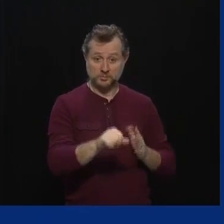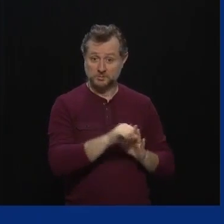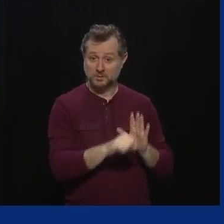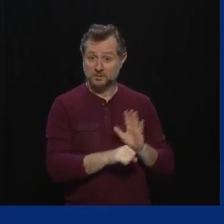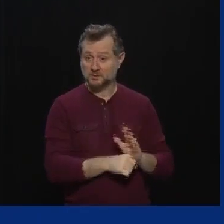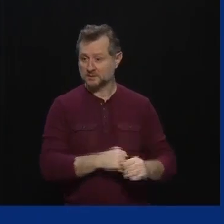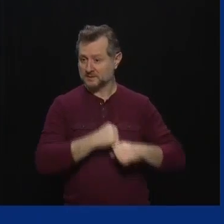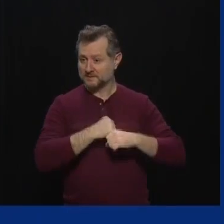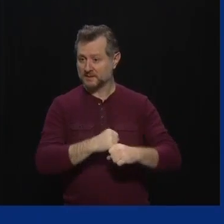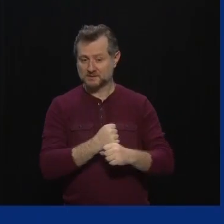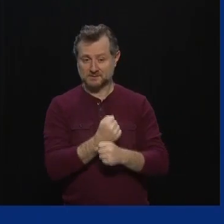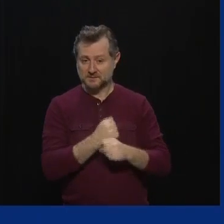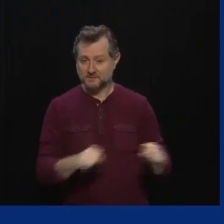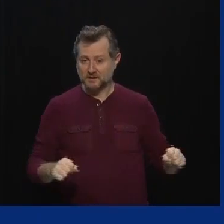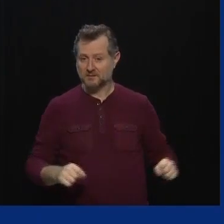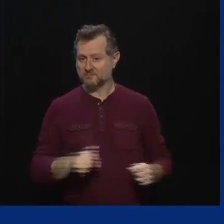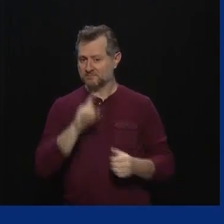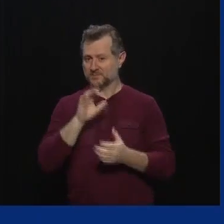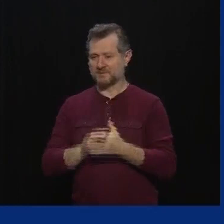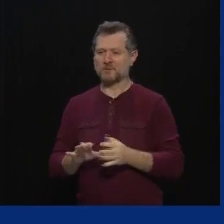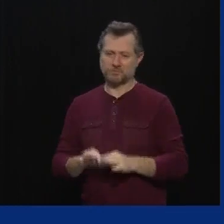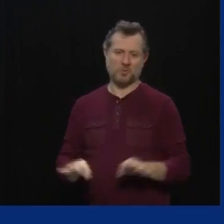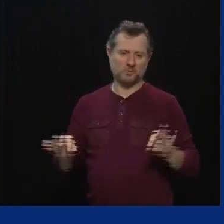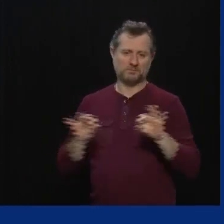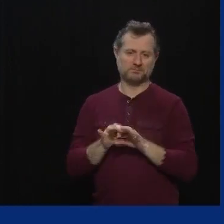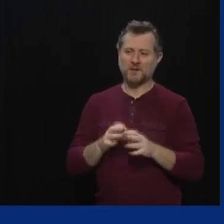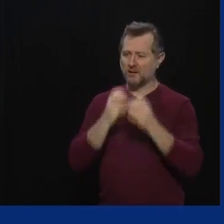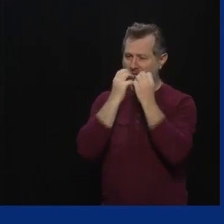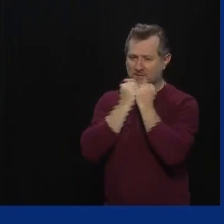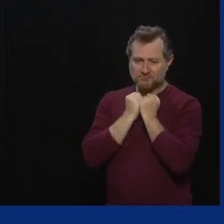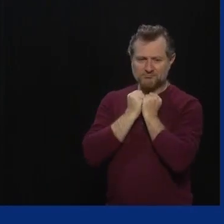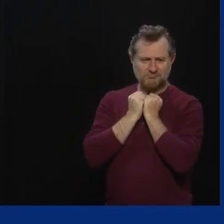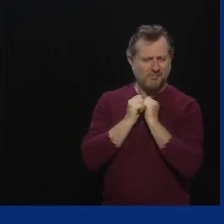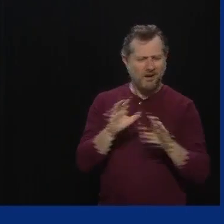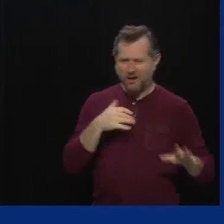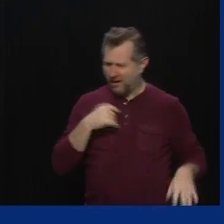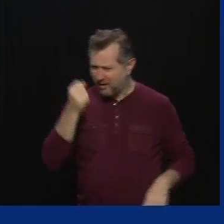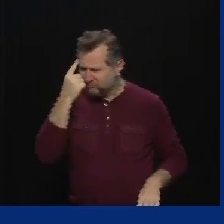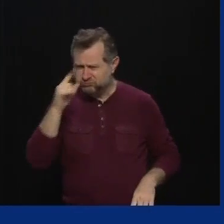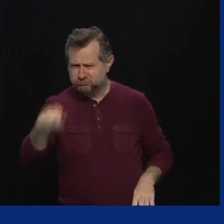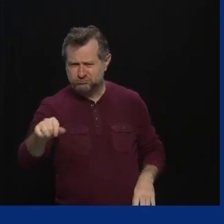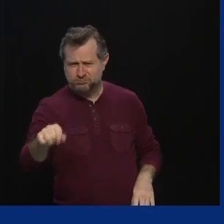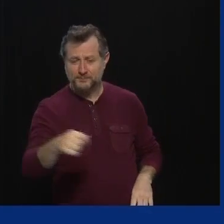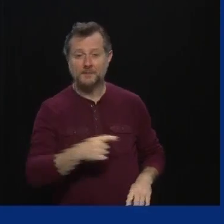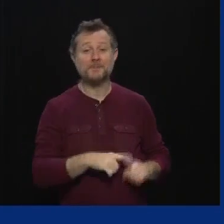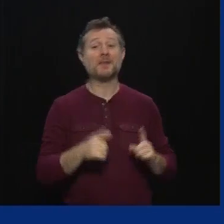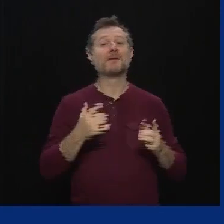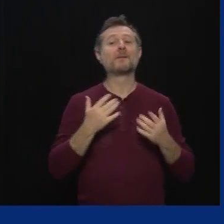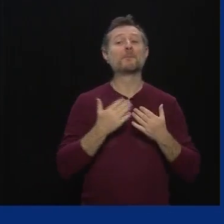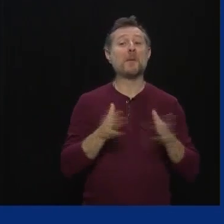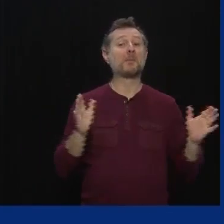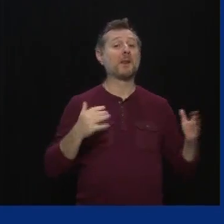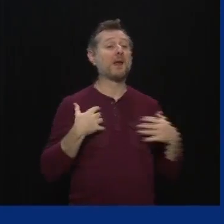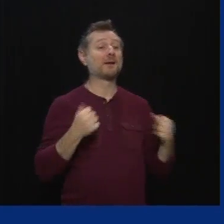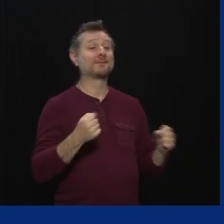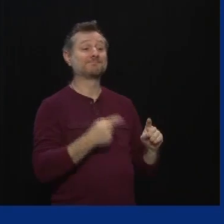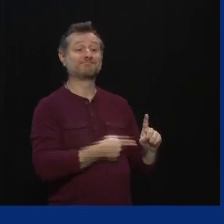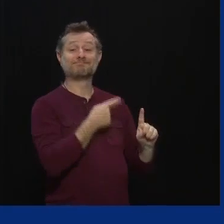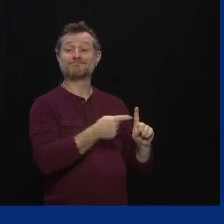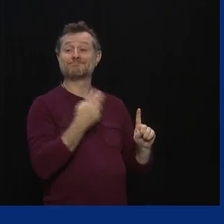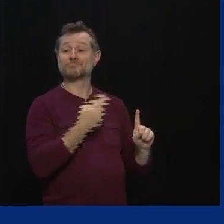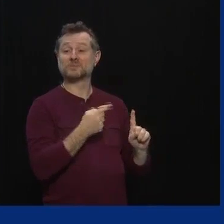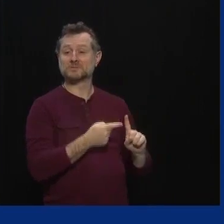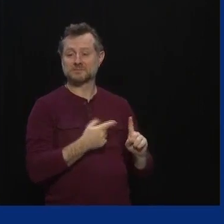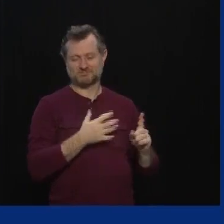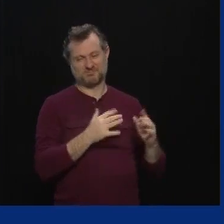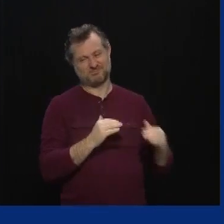beliefs are important and deeply held. But we also have a public health objective, which is overriding, and that's the position we're taking in court.